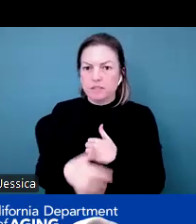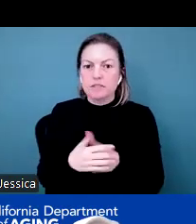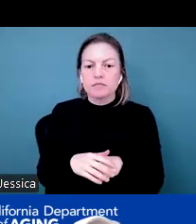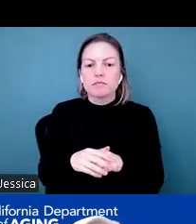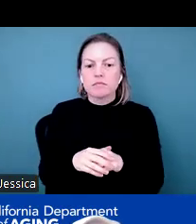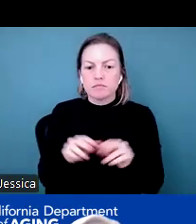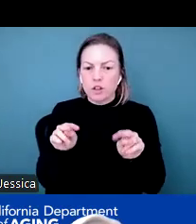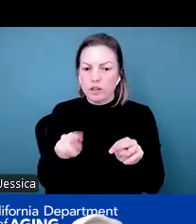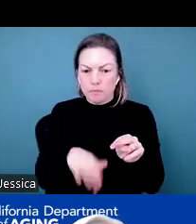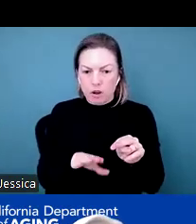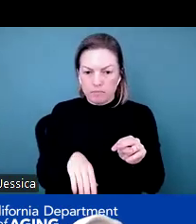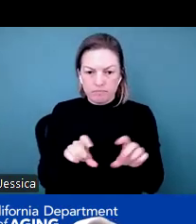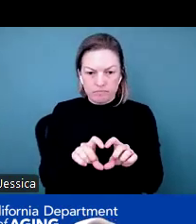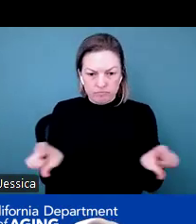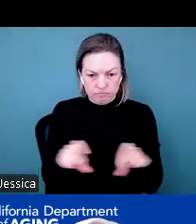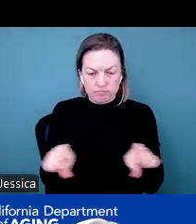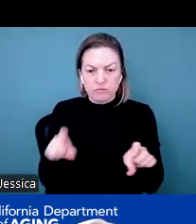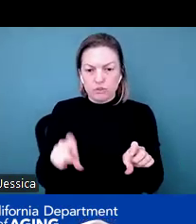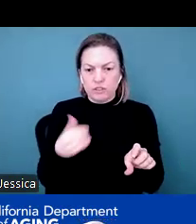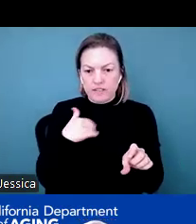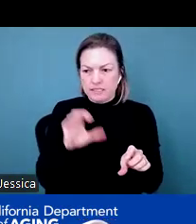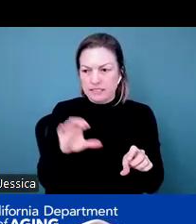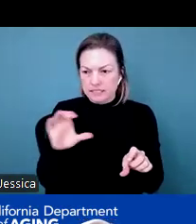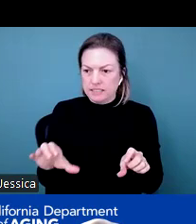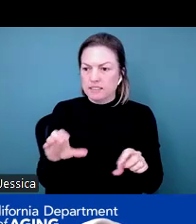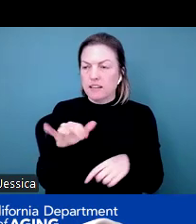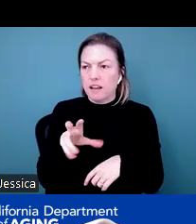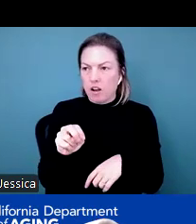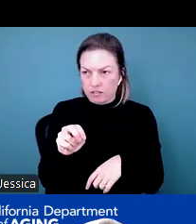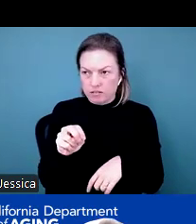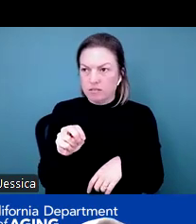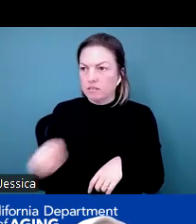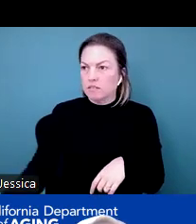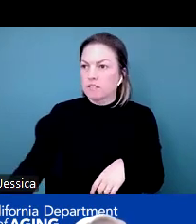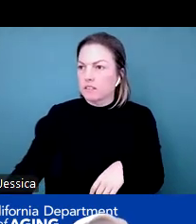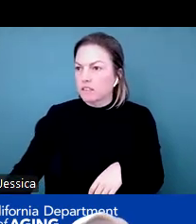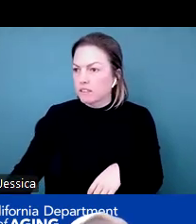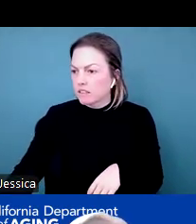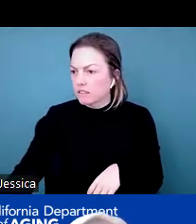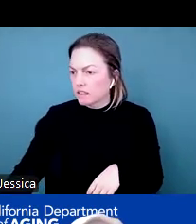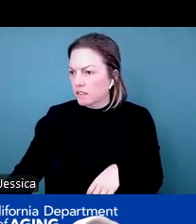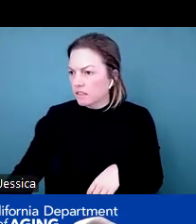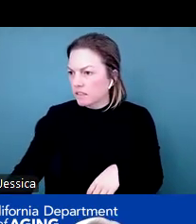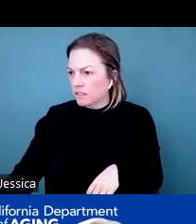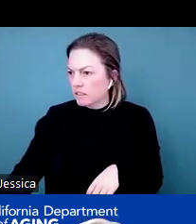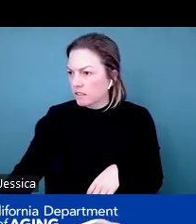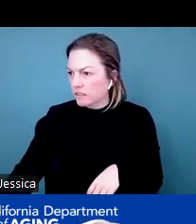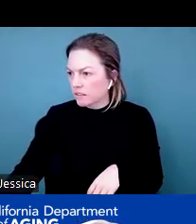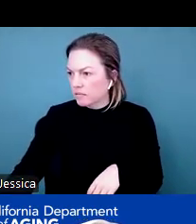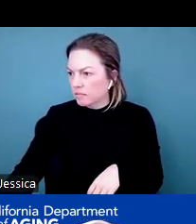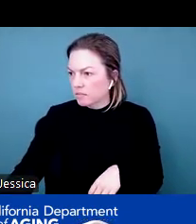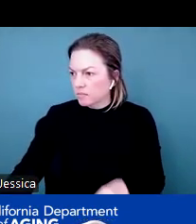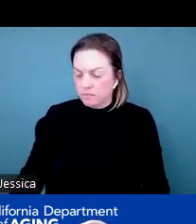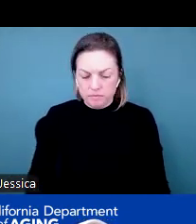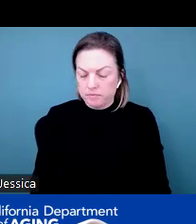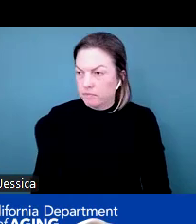your Zoom toolbar, you should have a CC icon. And if you click that, you will be able to show the transcript. And if you can't